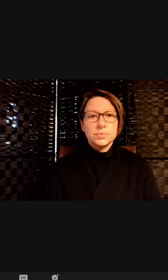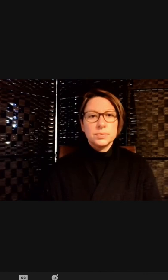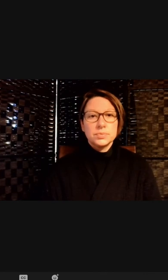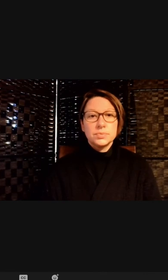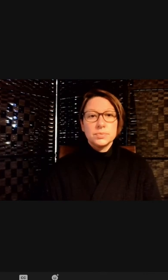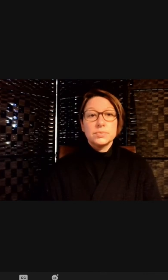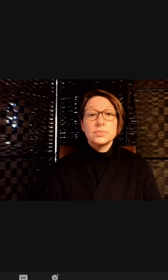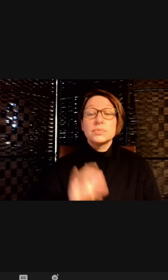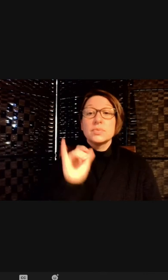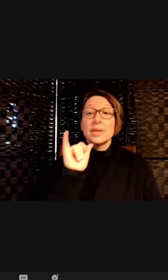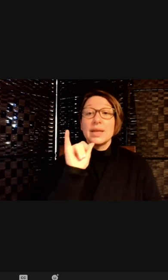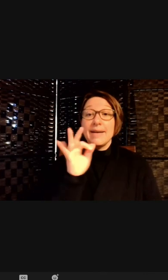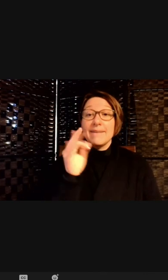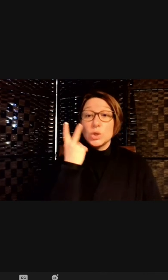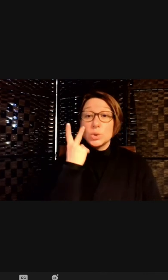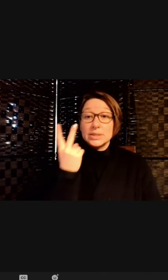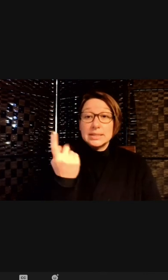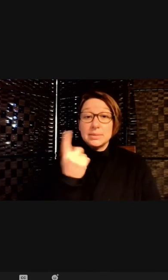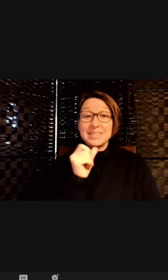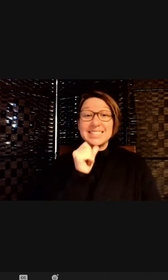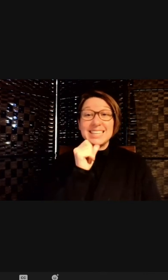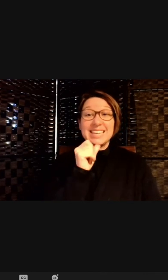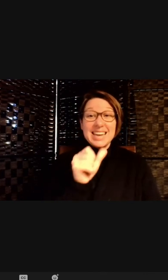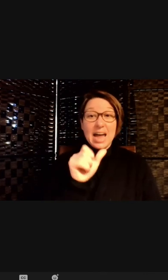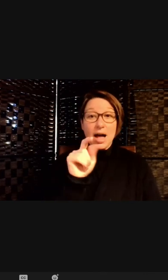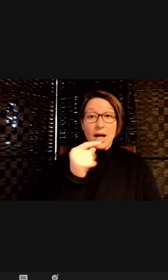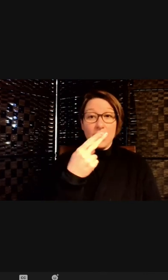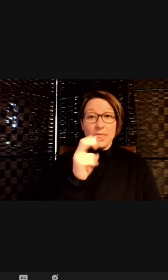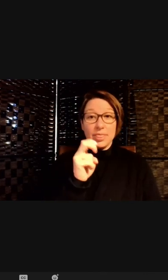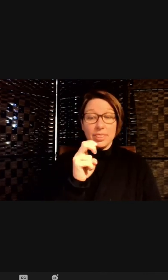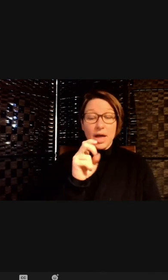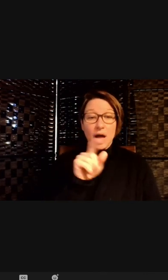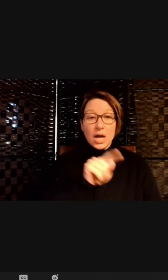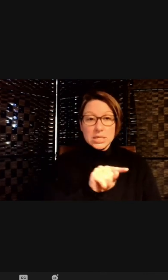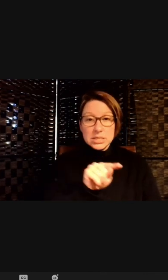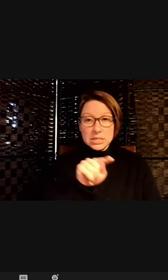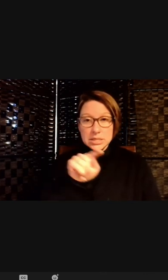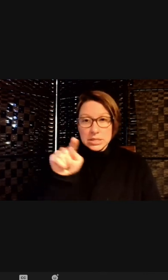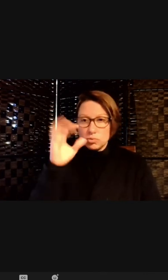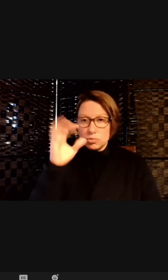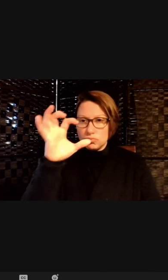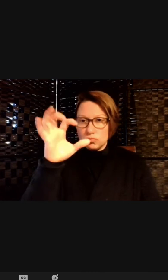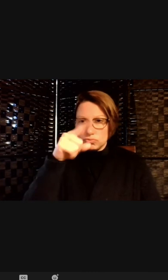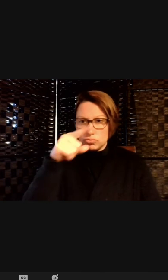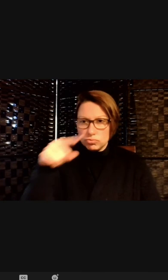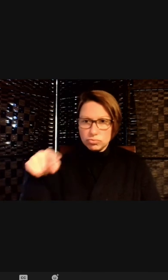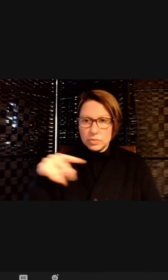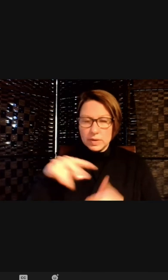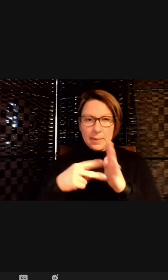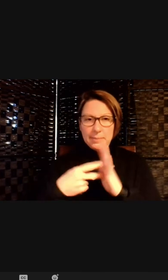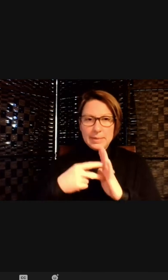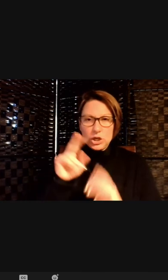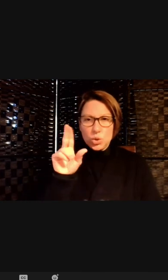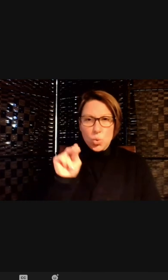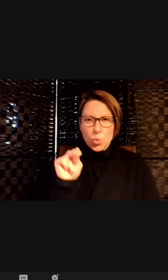Okay, if you see any that are not the, can you drag them up to this not sign? Remember, that's our no. It's a circle with a line through